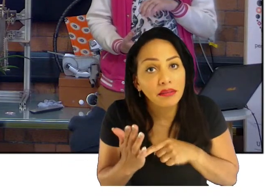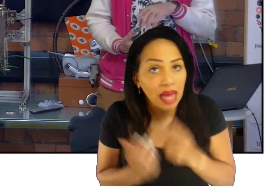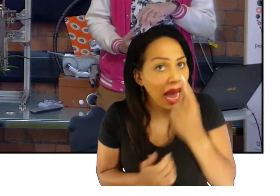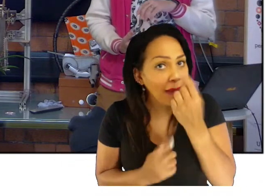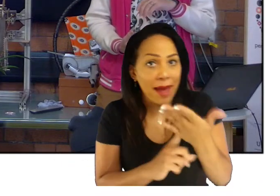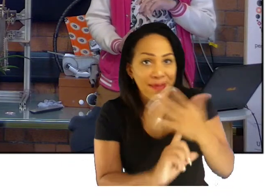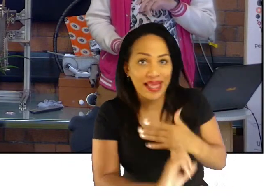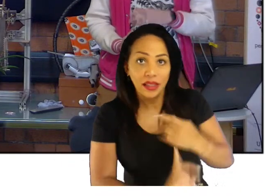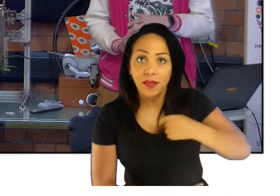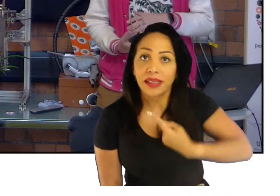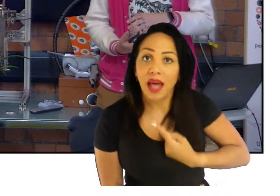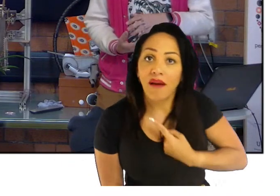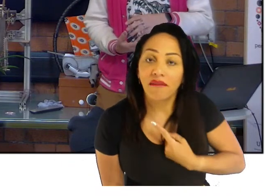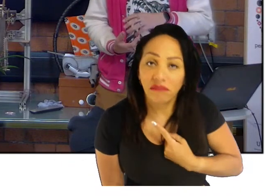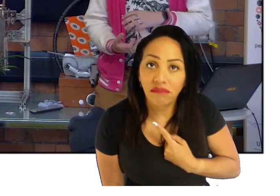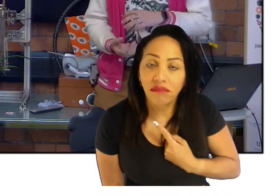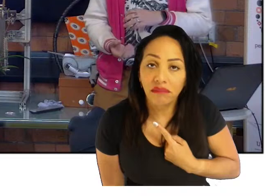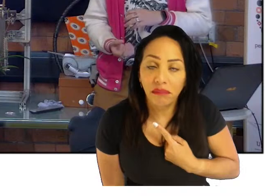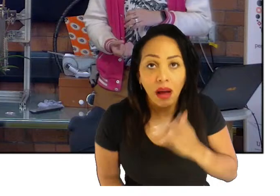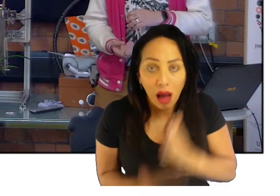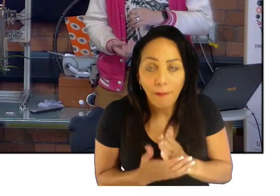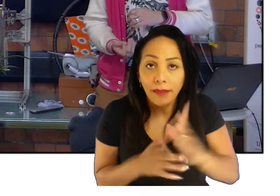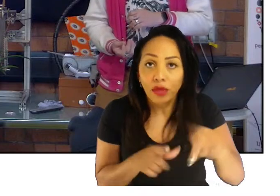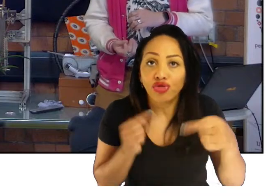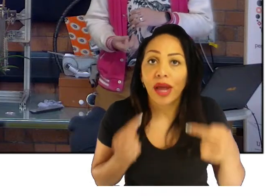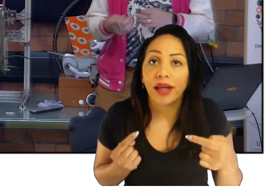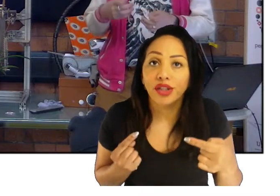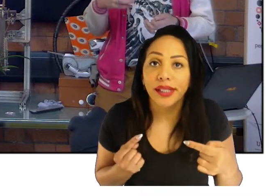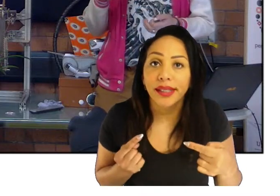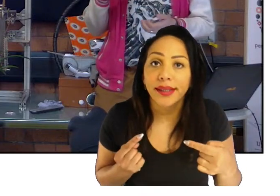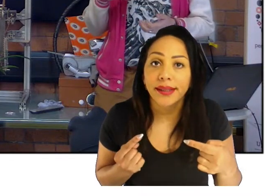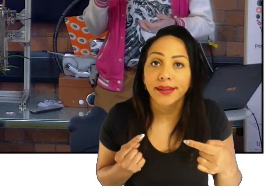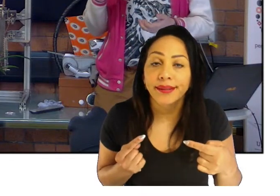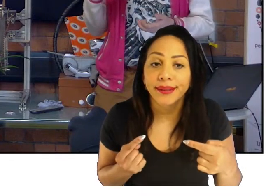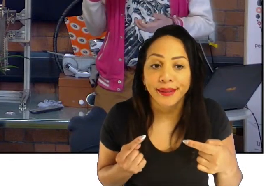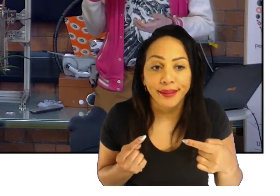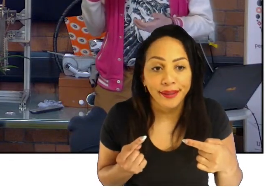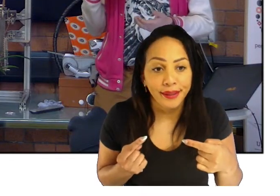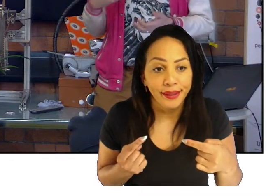it is challenging because we are